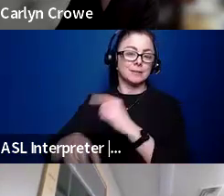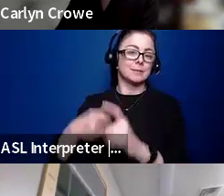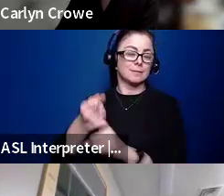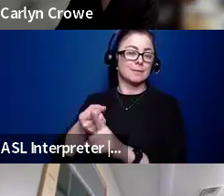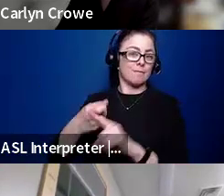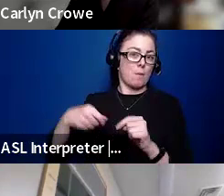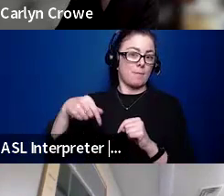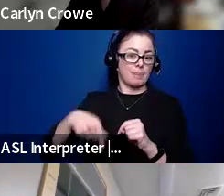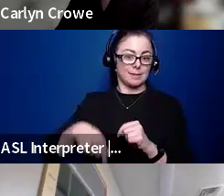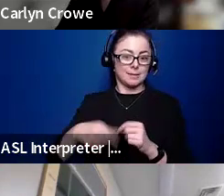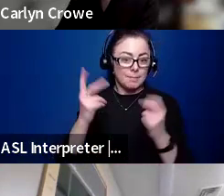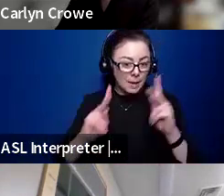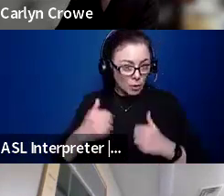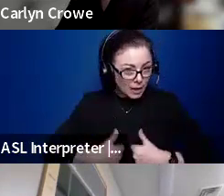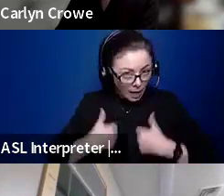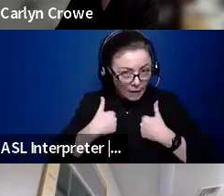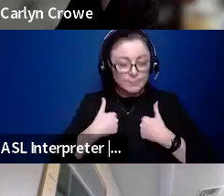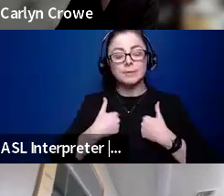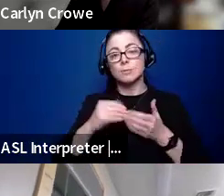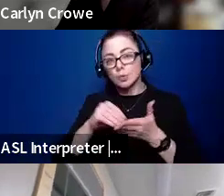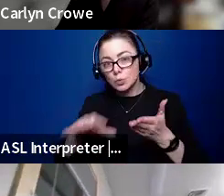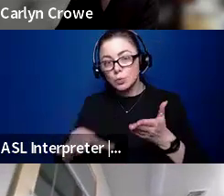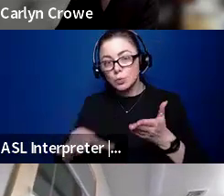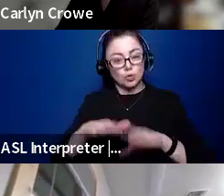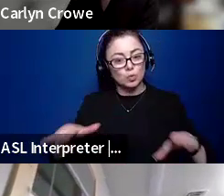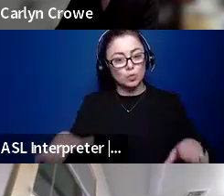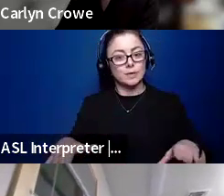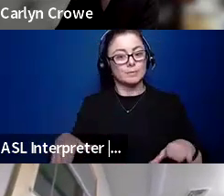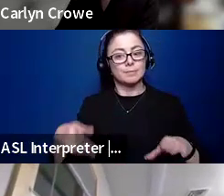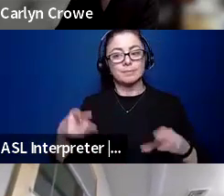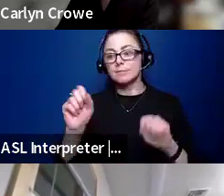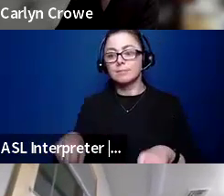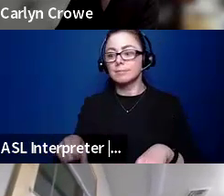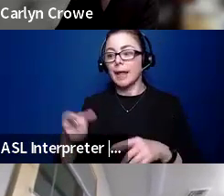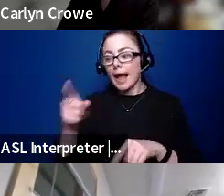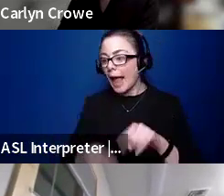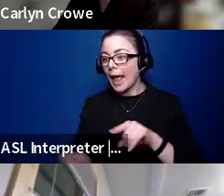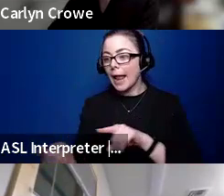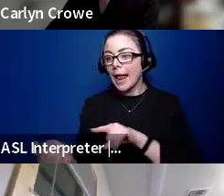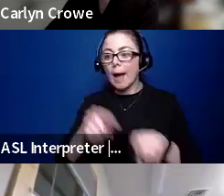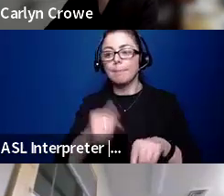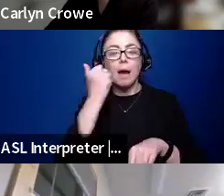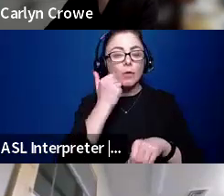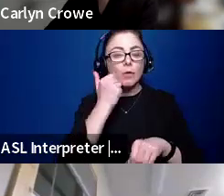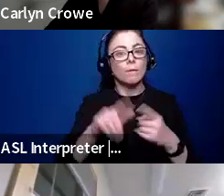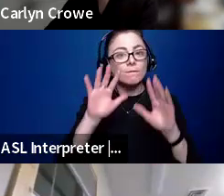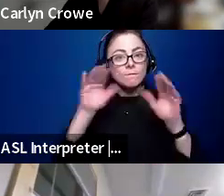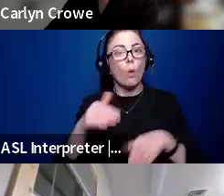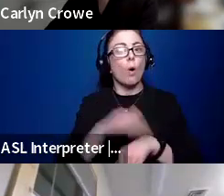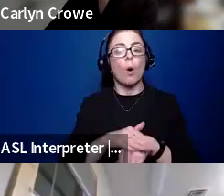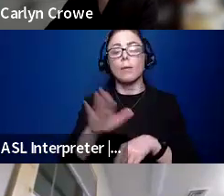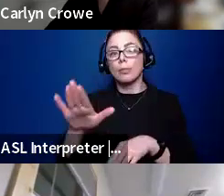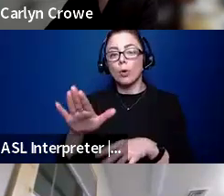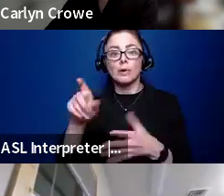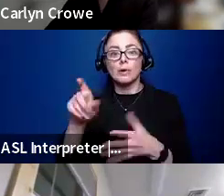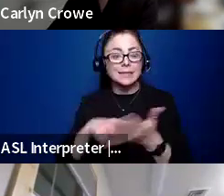which is impacting your students and your children, because they can't come in every day being focused solely on what they do, because the anxiety and the stress and the mental